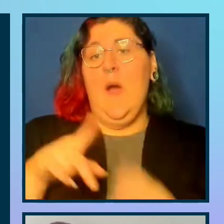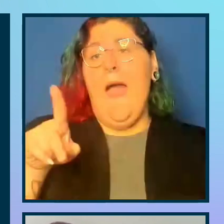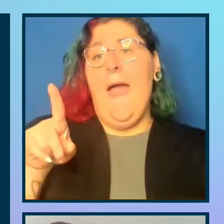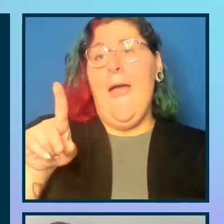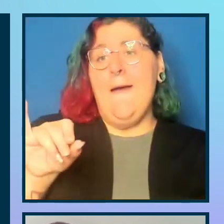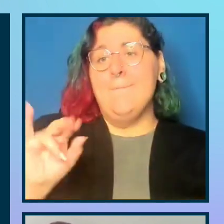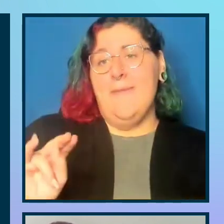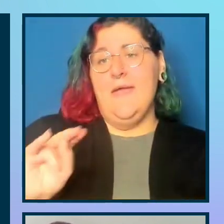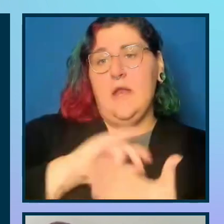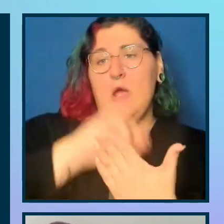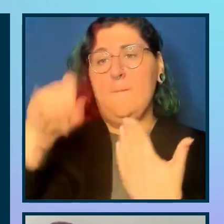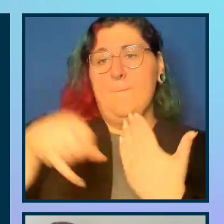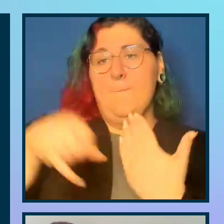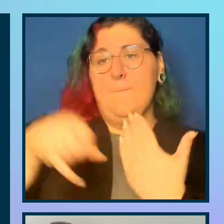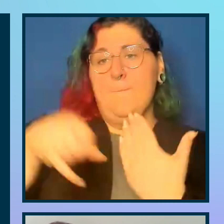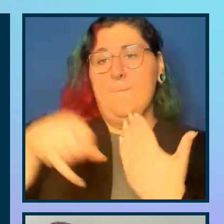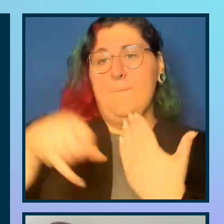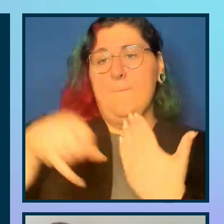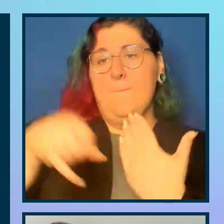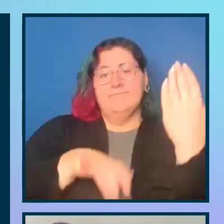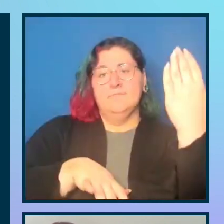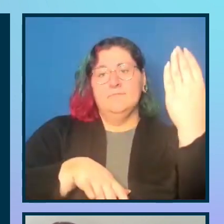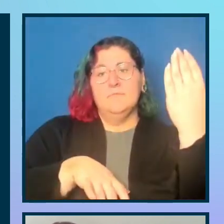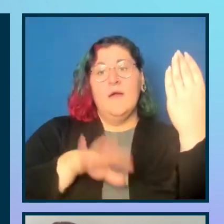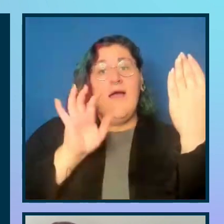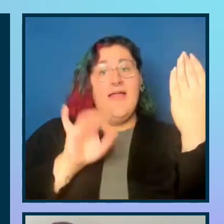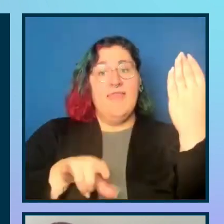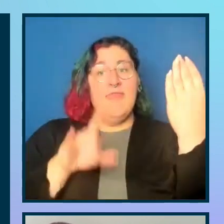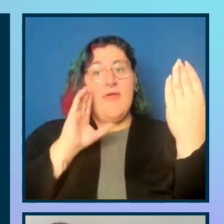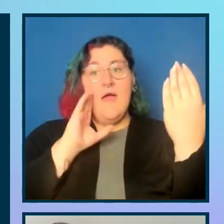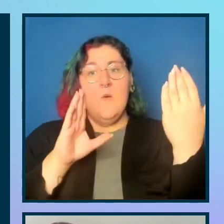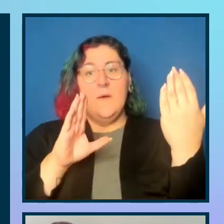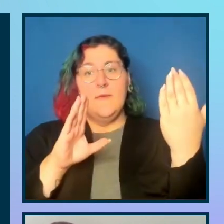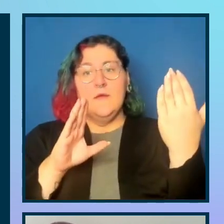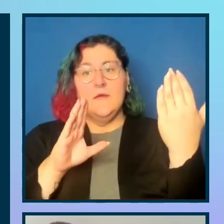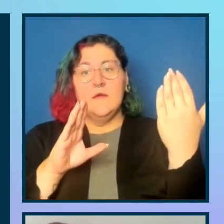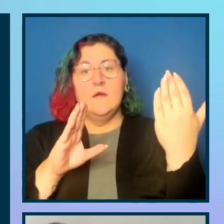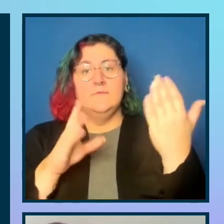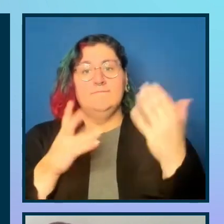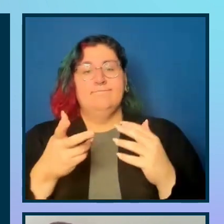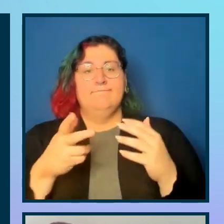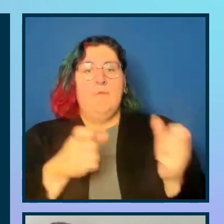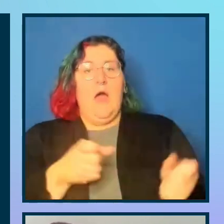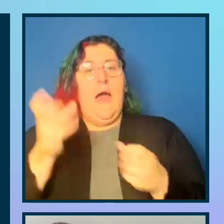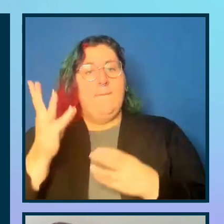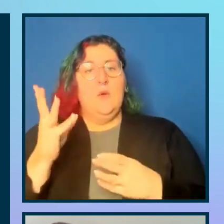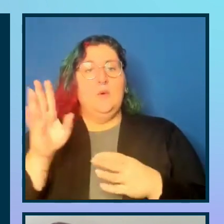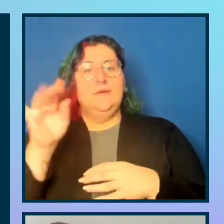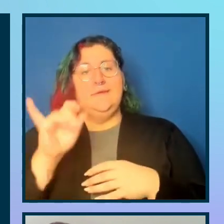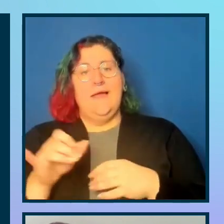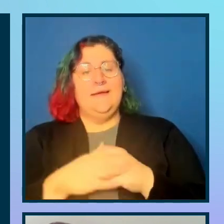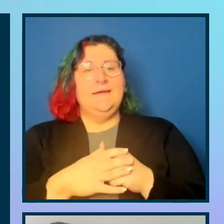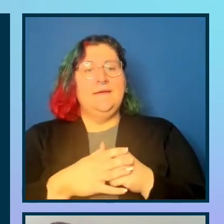repositories, which get uploaded from our developer customers in a zip format. If you're familiar with distributed version control systems like Git,